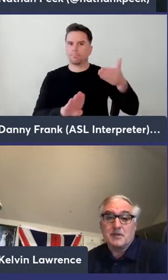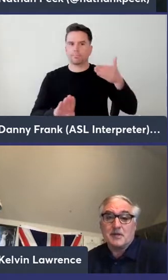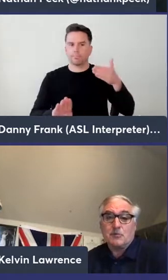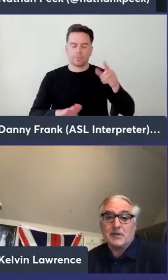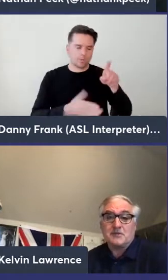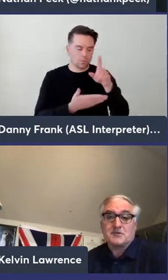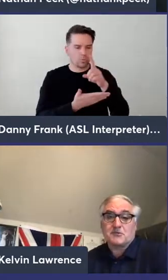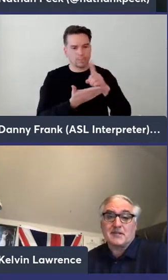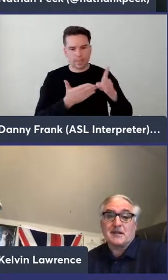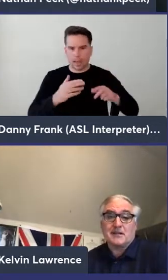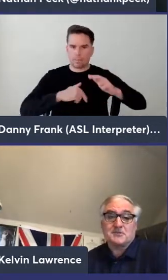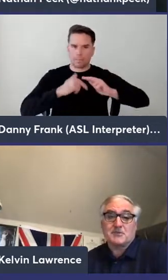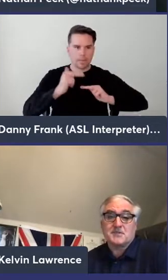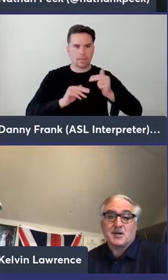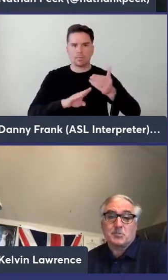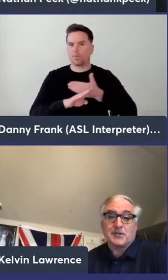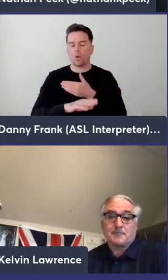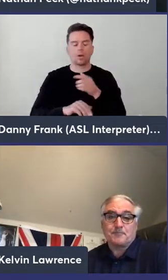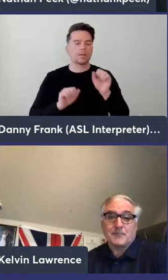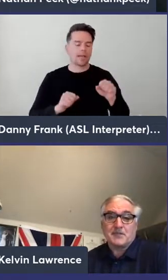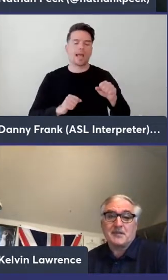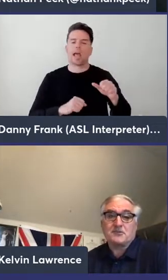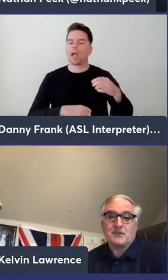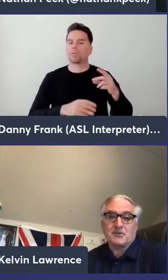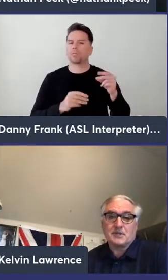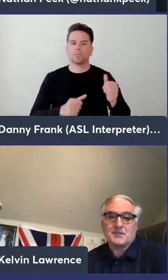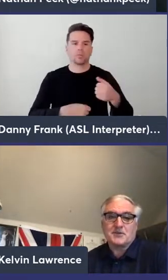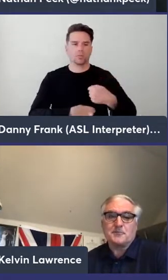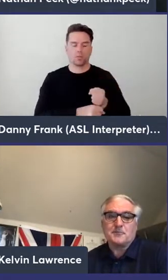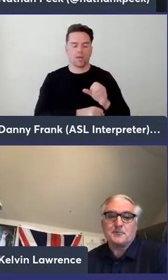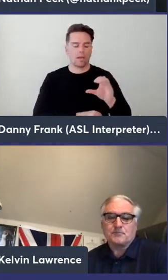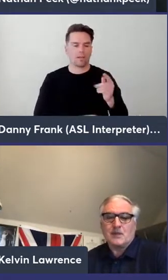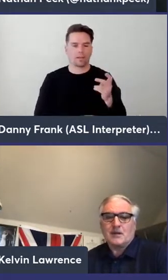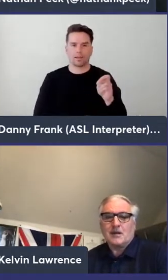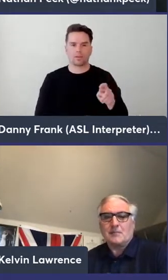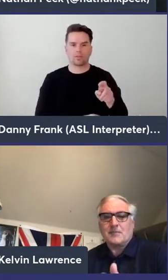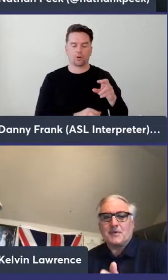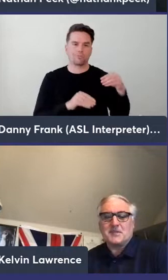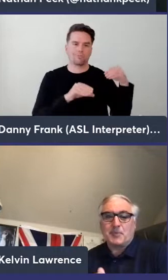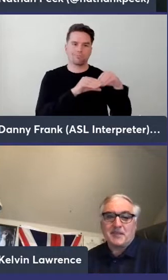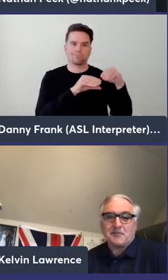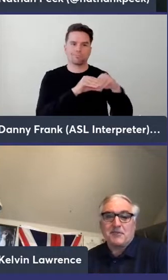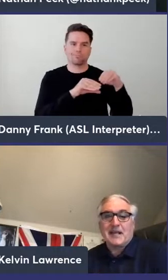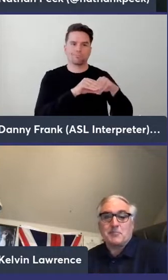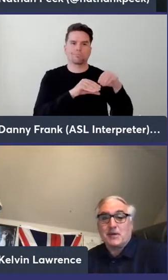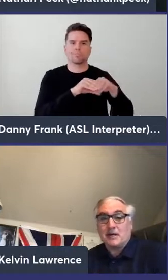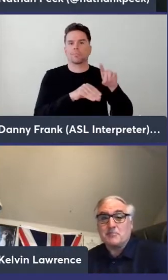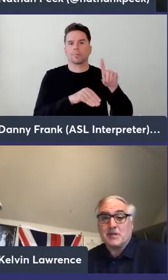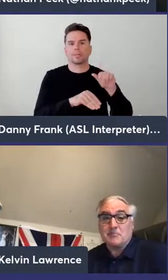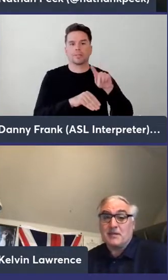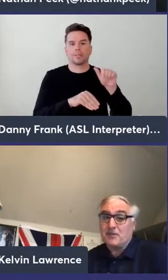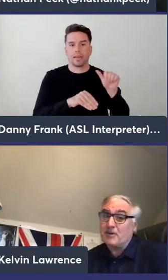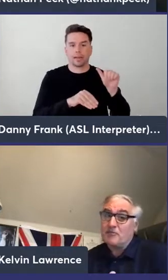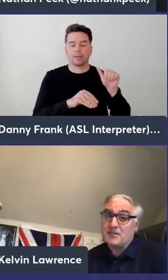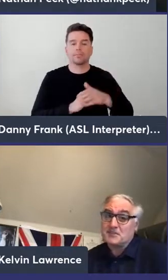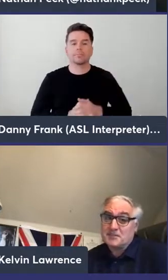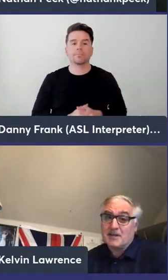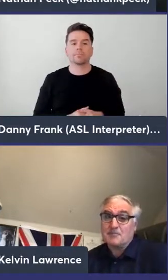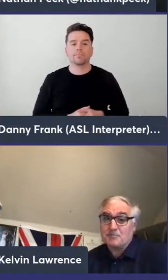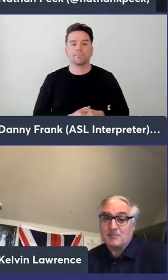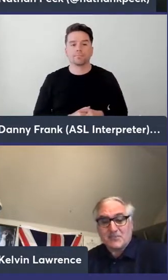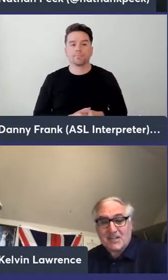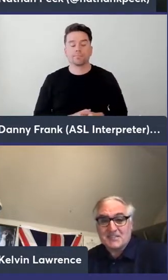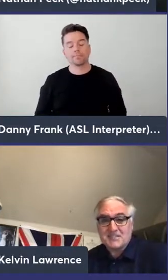build. We can just create our cluster and start putting data into it. So despite the flag behind me and my very